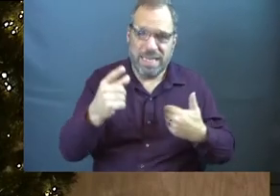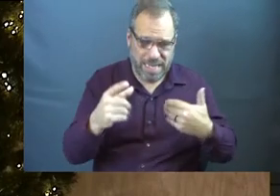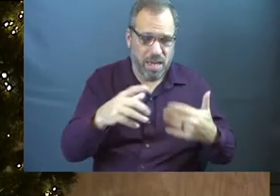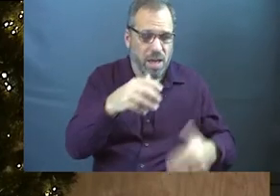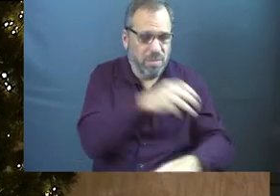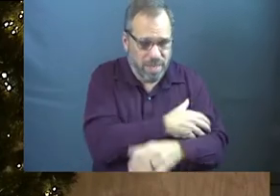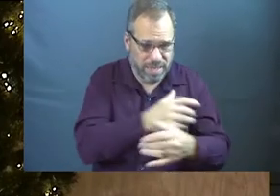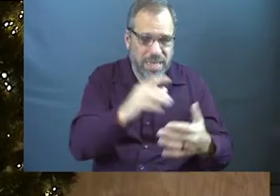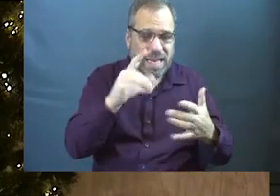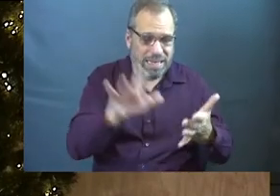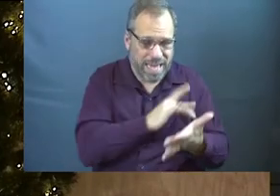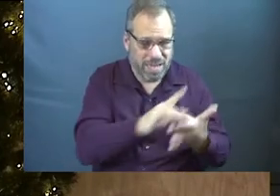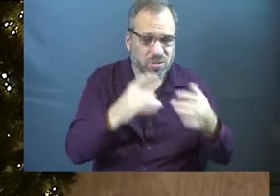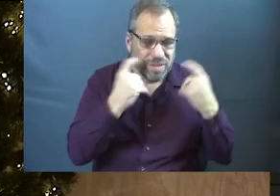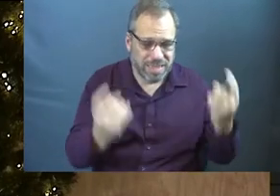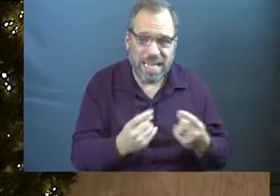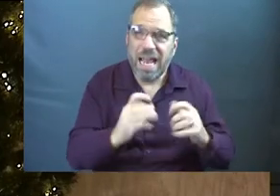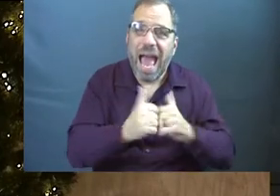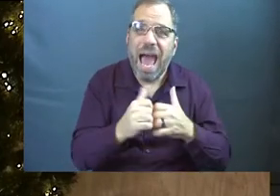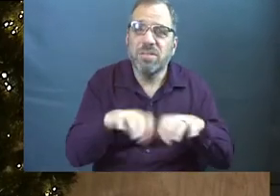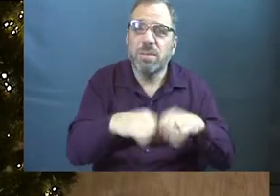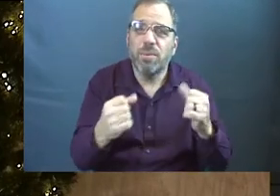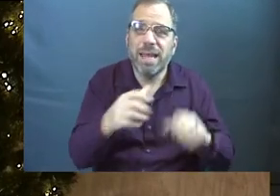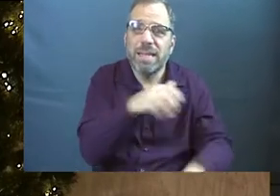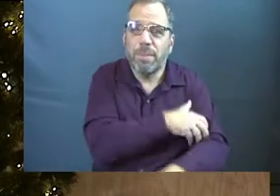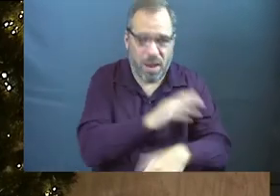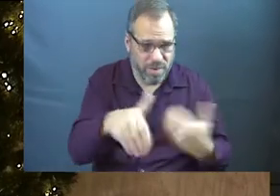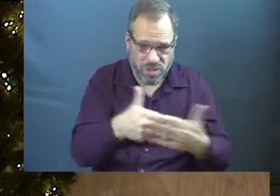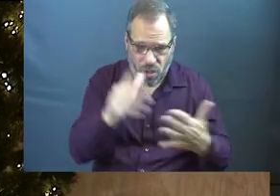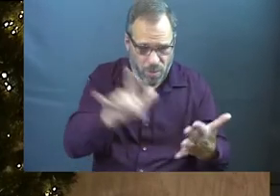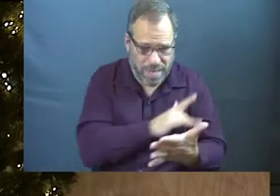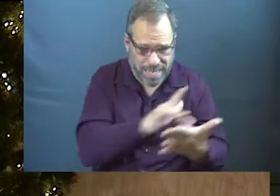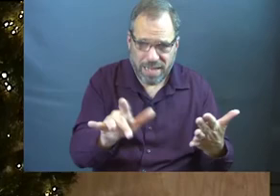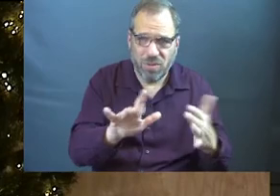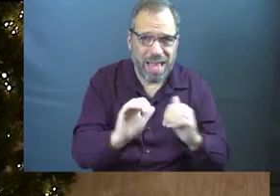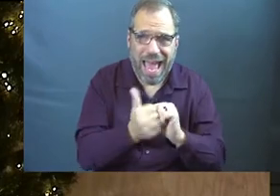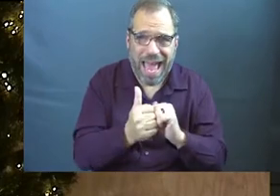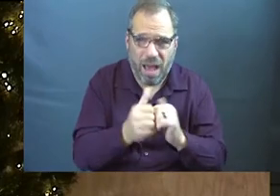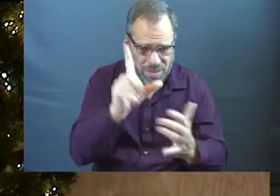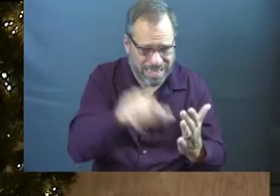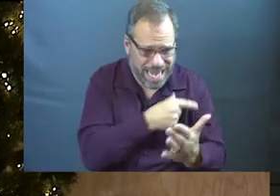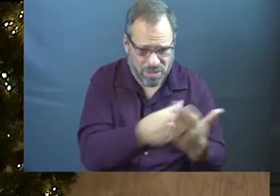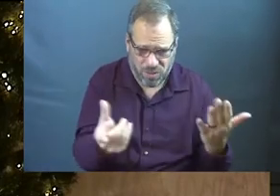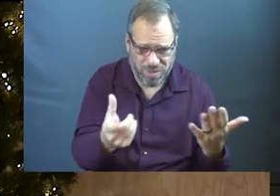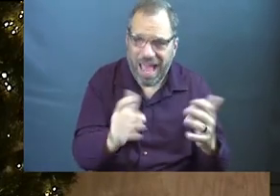breaks the power of canceled sin. How does he break the power of canceled sin if it's already canceled?